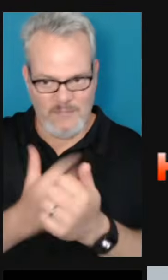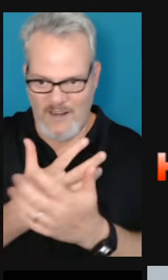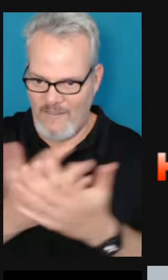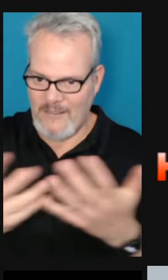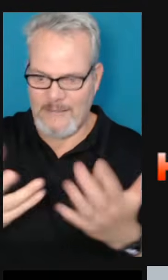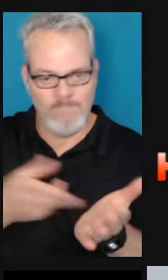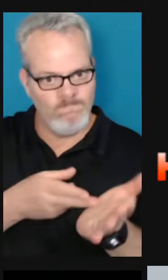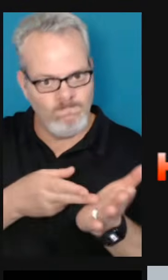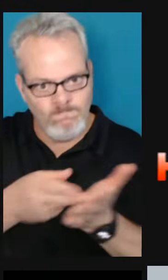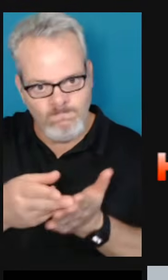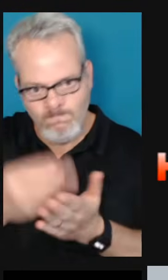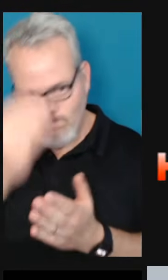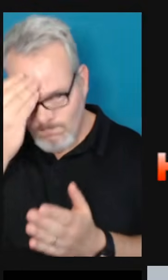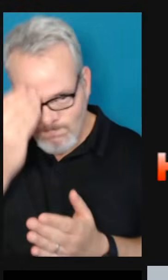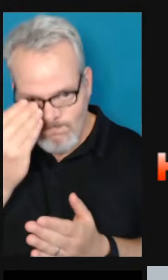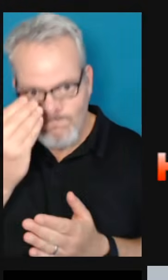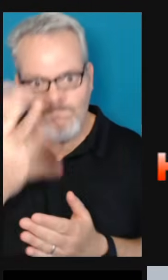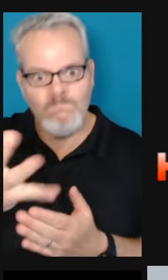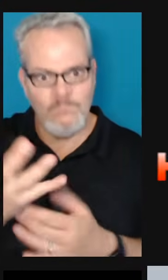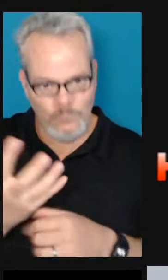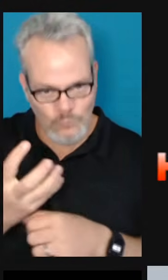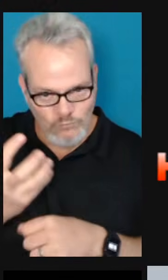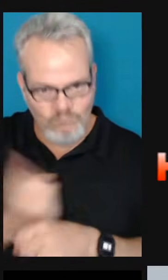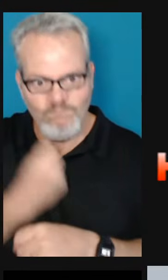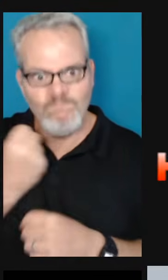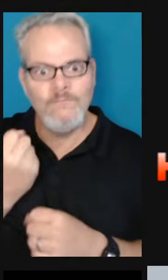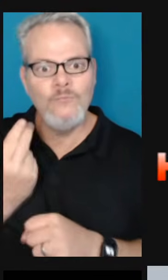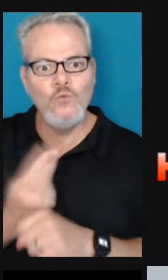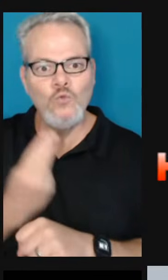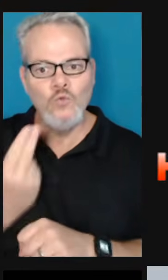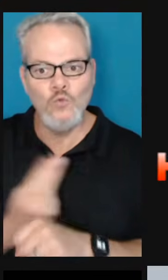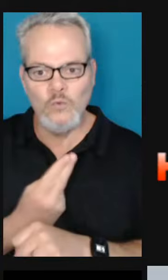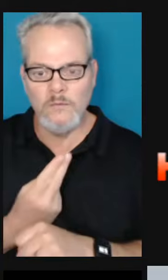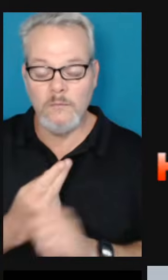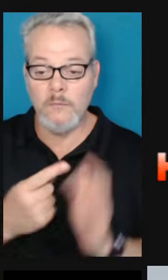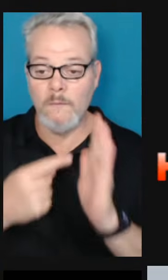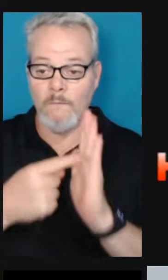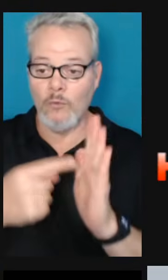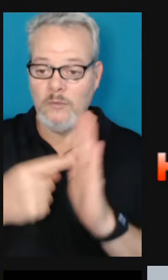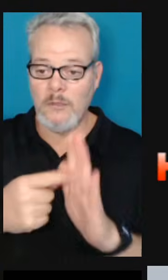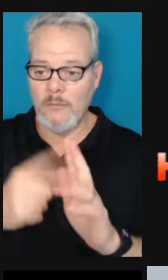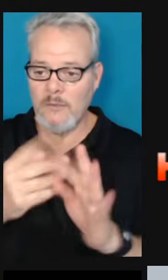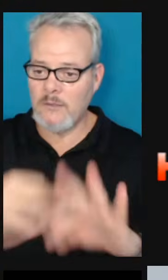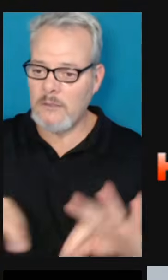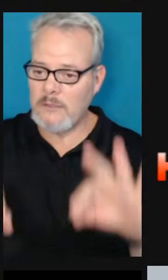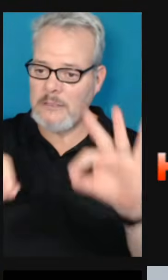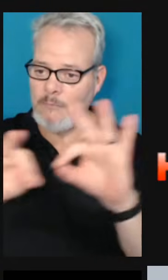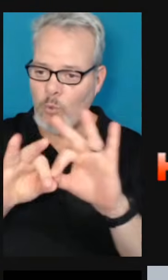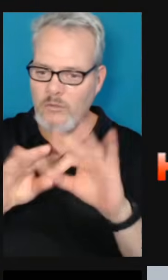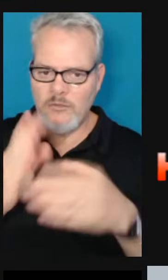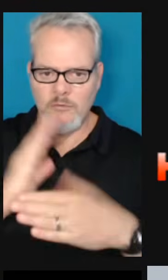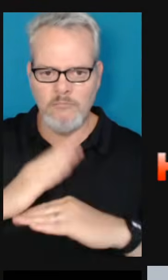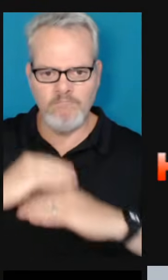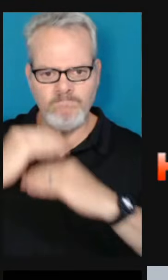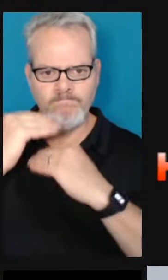them as far as you like. So for example, it's important to try to keep ash from entering buildings as much as possible, because once it's in there,